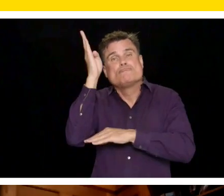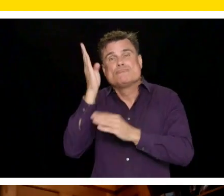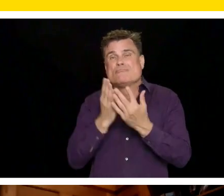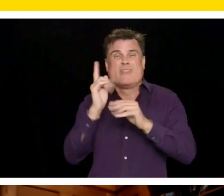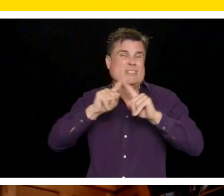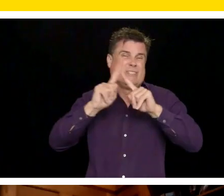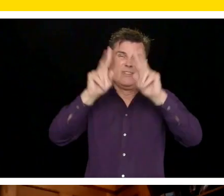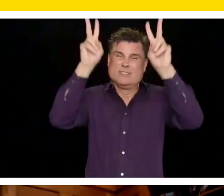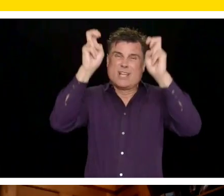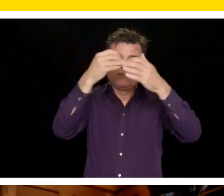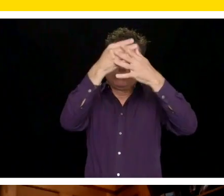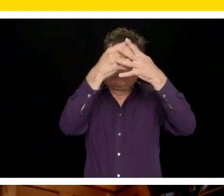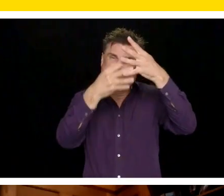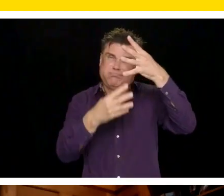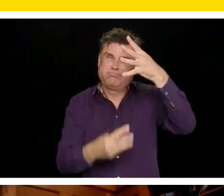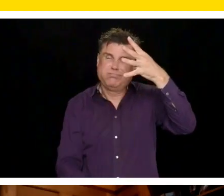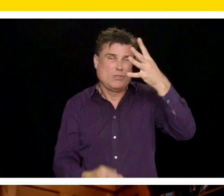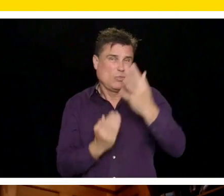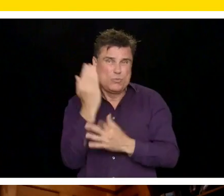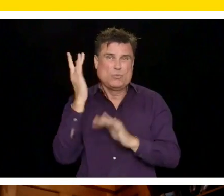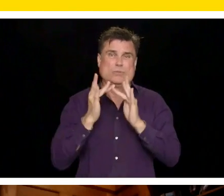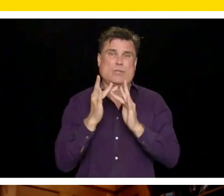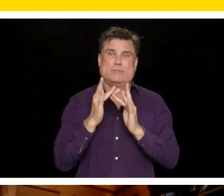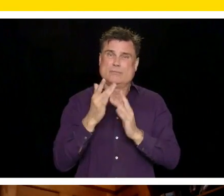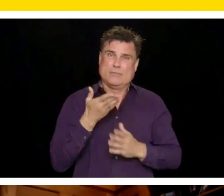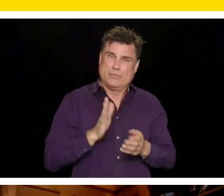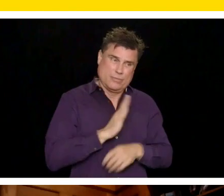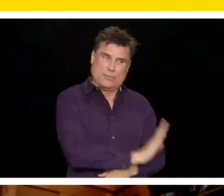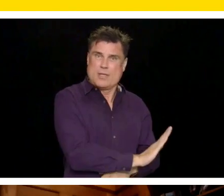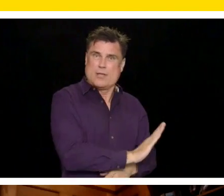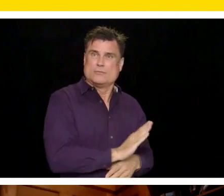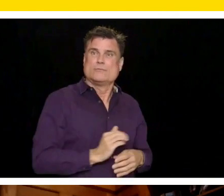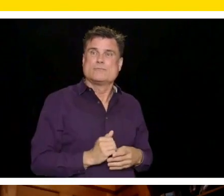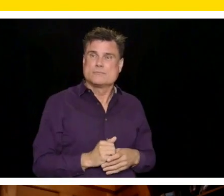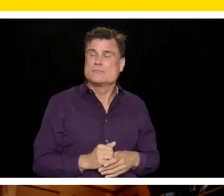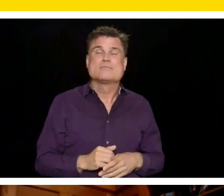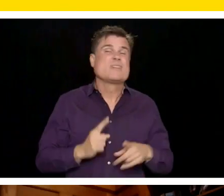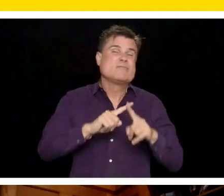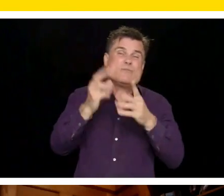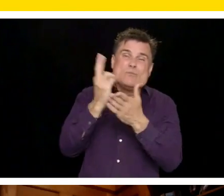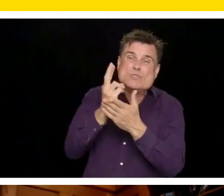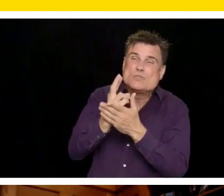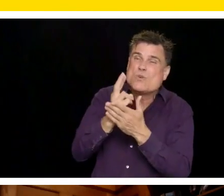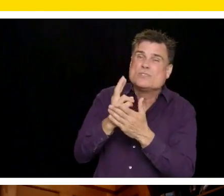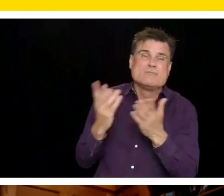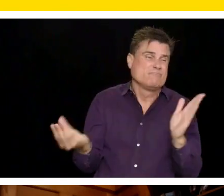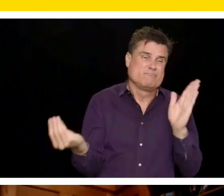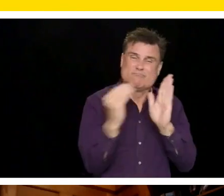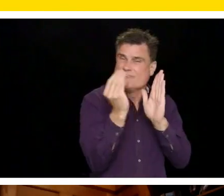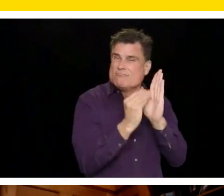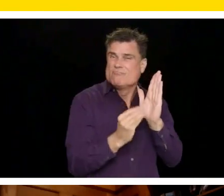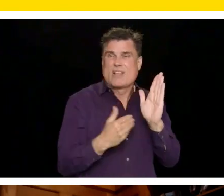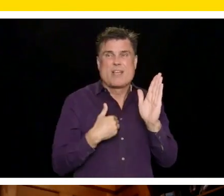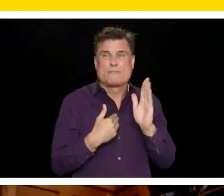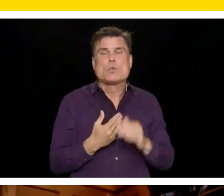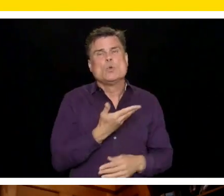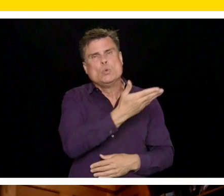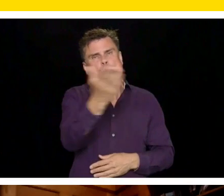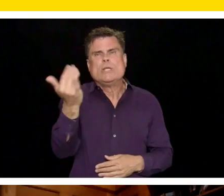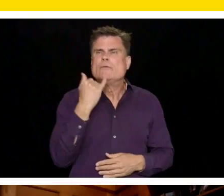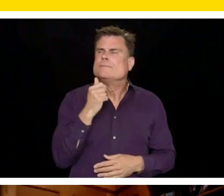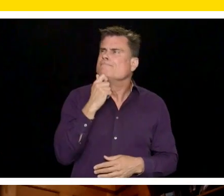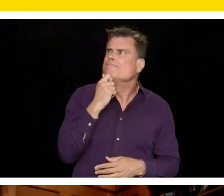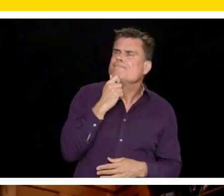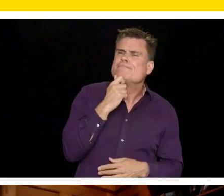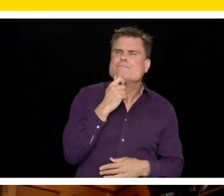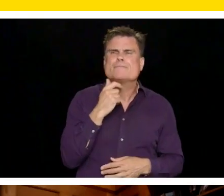there's resources online. But anytime you have a question, just get on the old chat-a-ma-phone or the actual